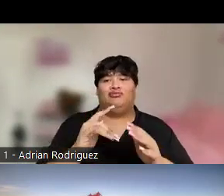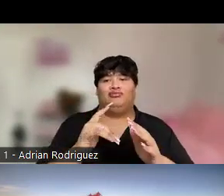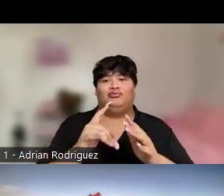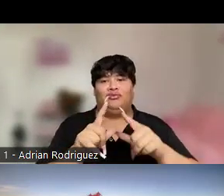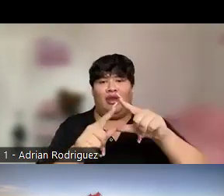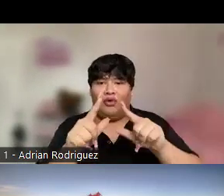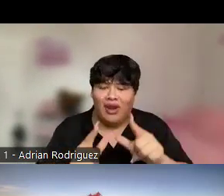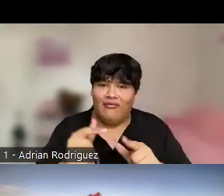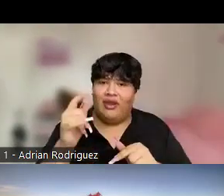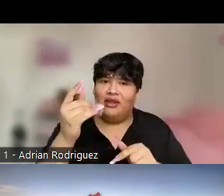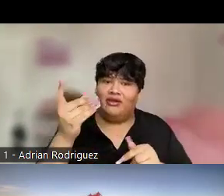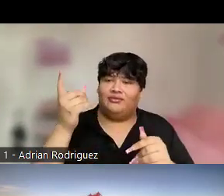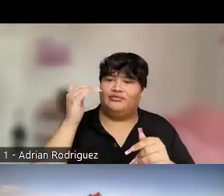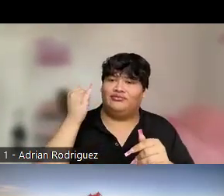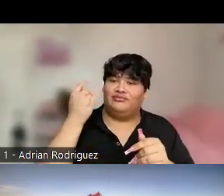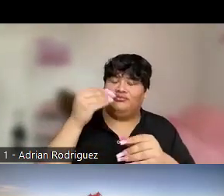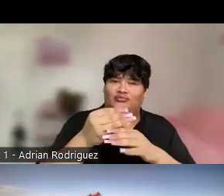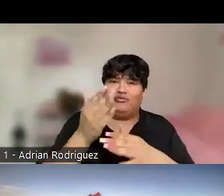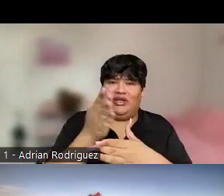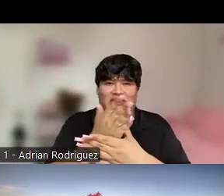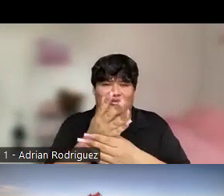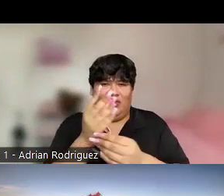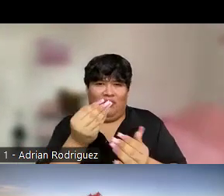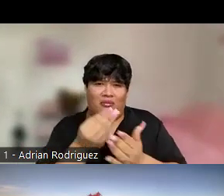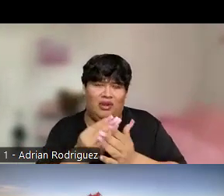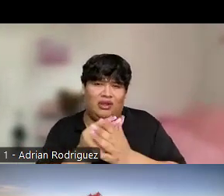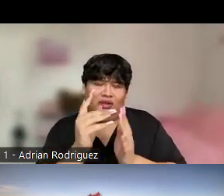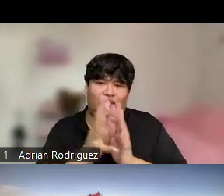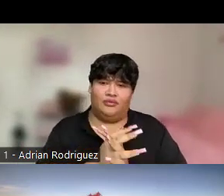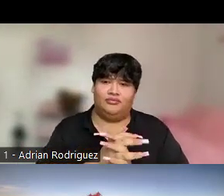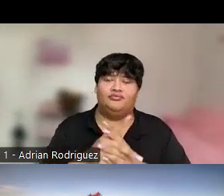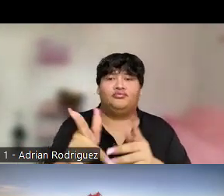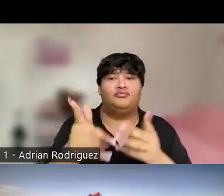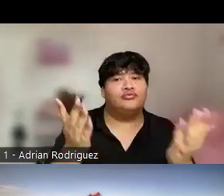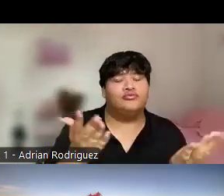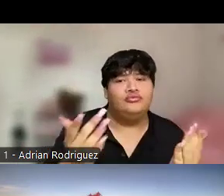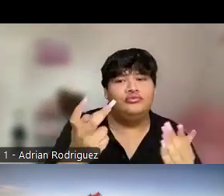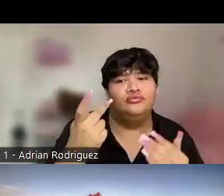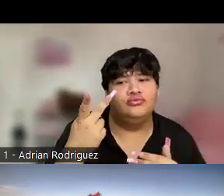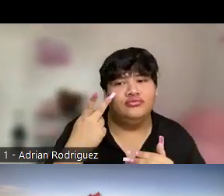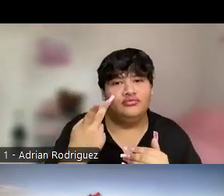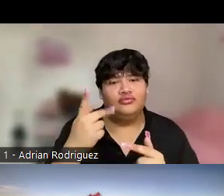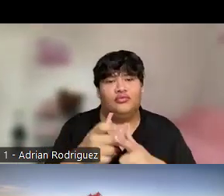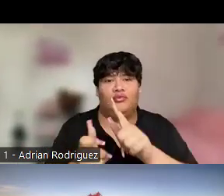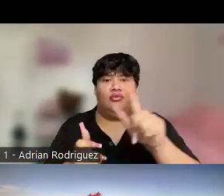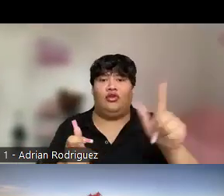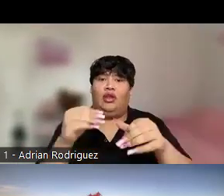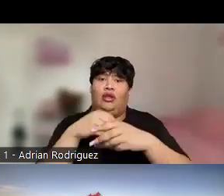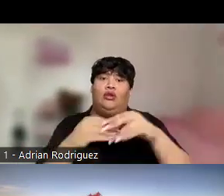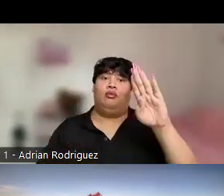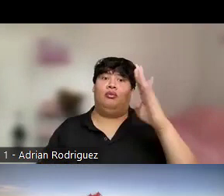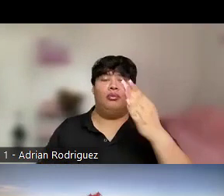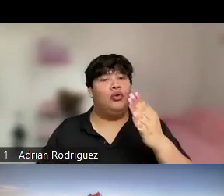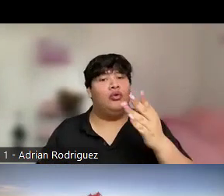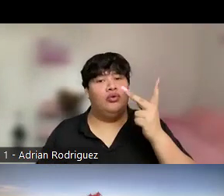because we use that to estimate our prevalences. So here on the left-hand column in blue with